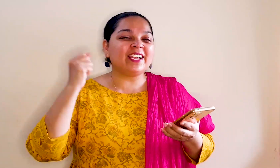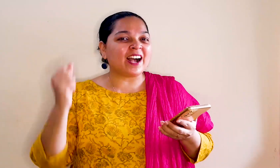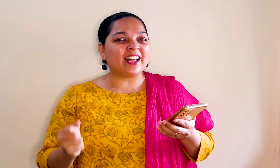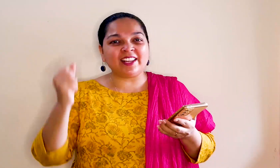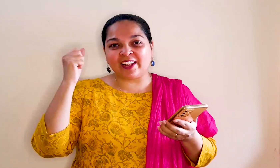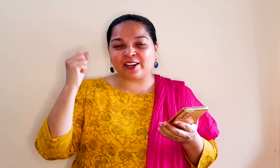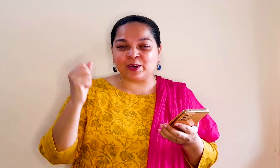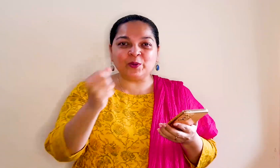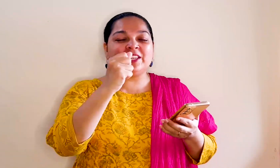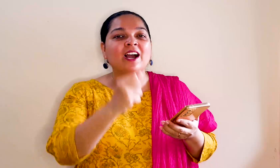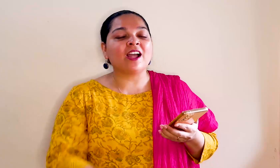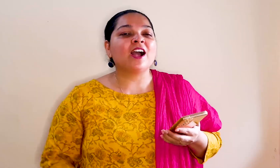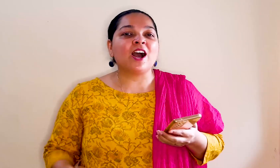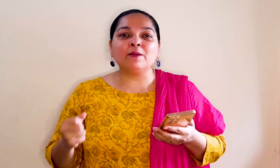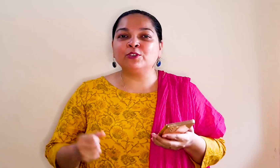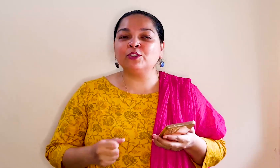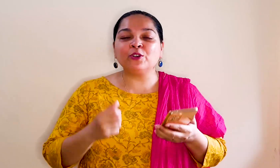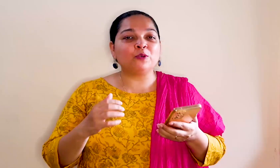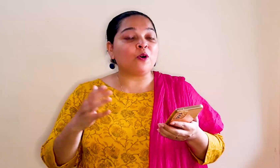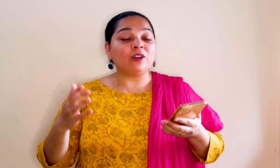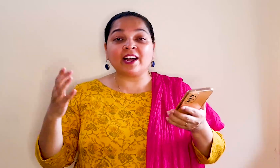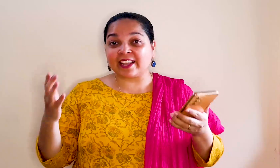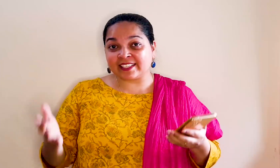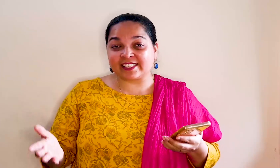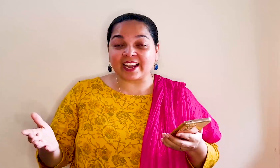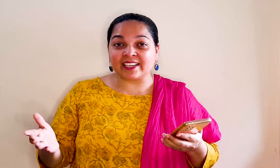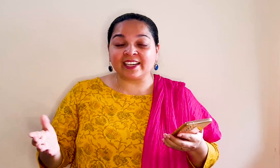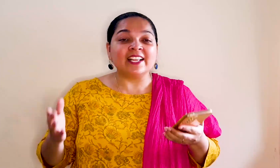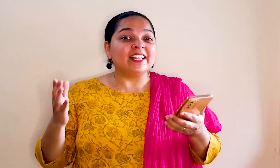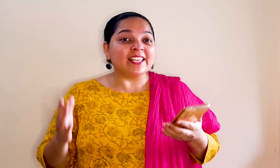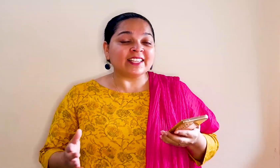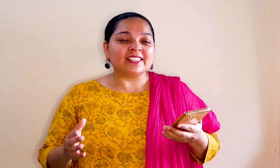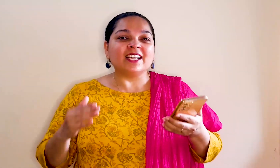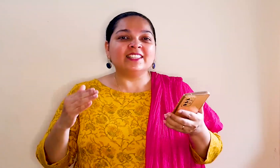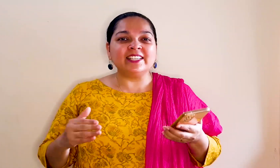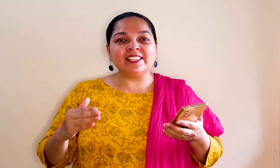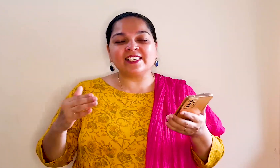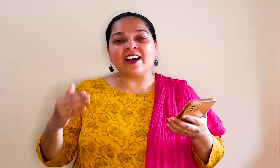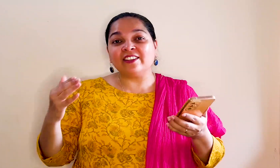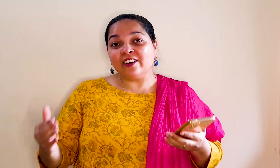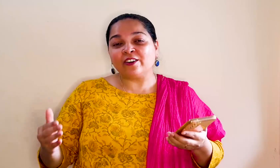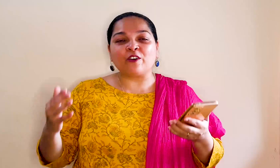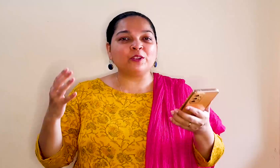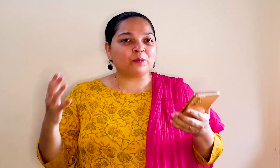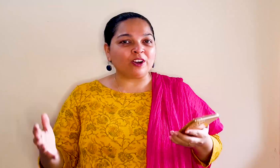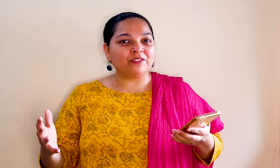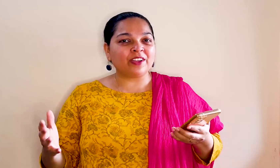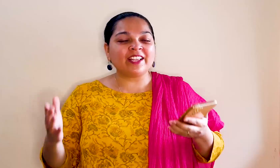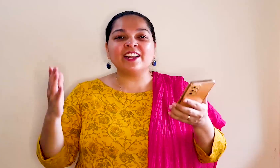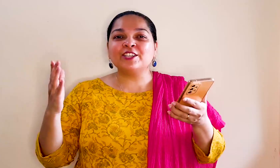Glory. Hallelujah. I'm sure you all are excited. Yes, this is our year of